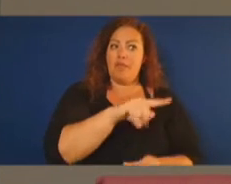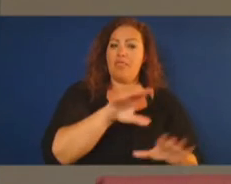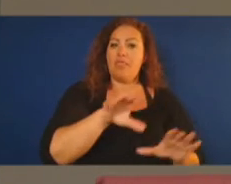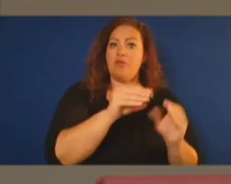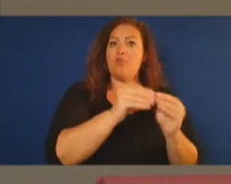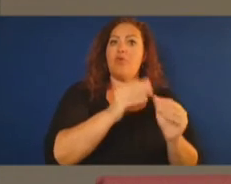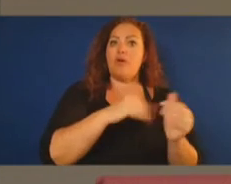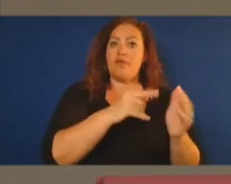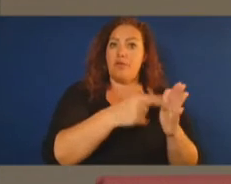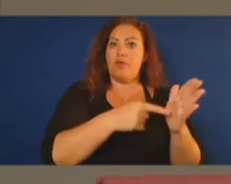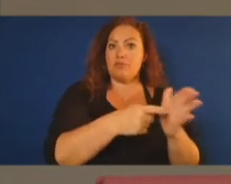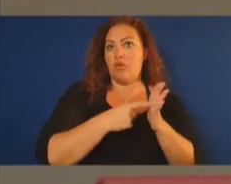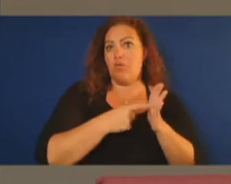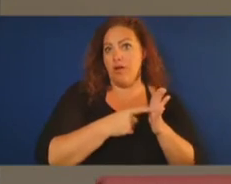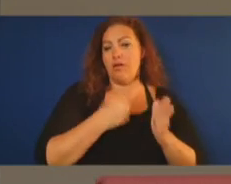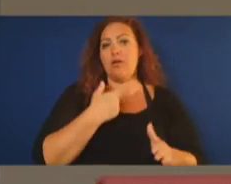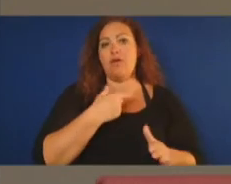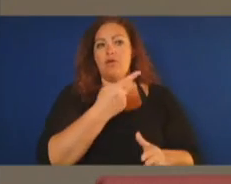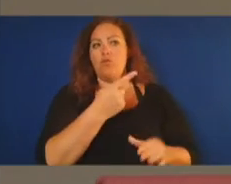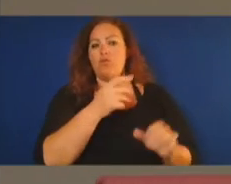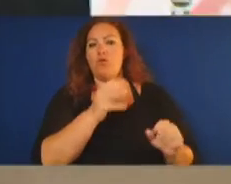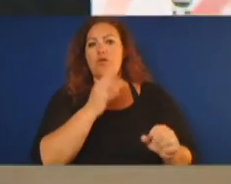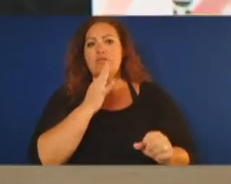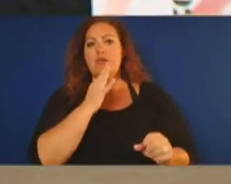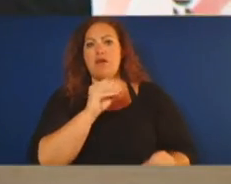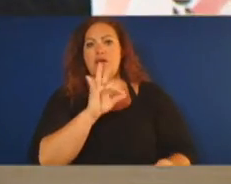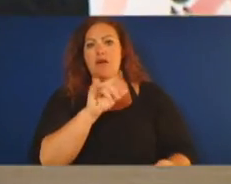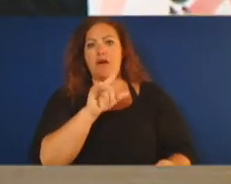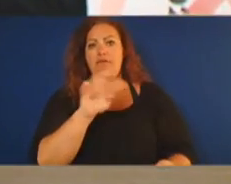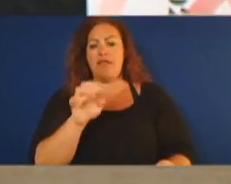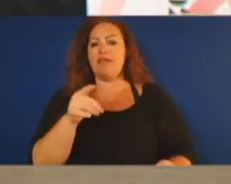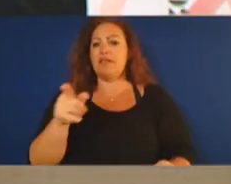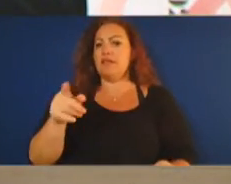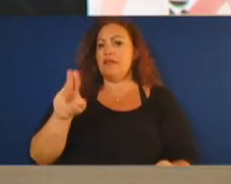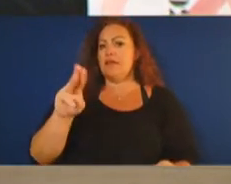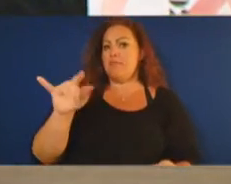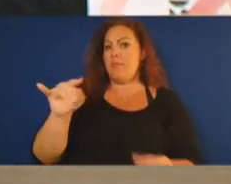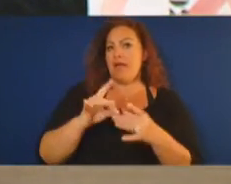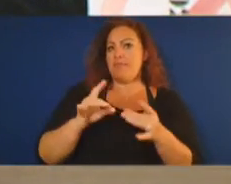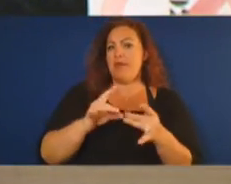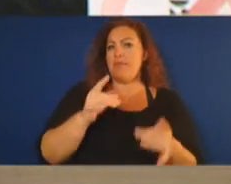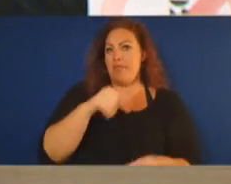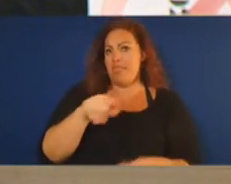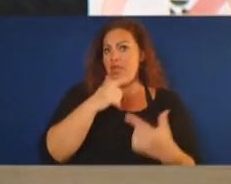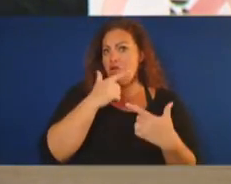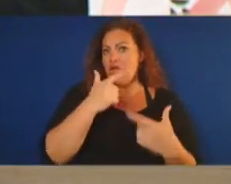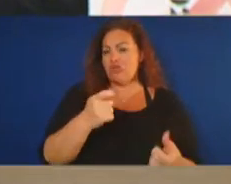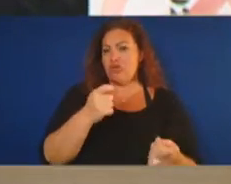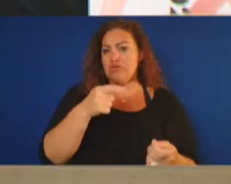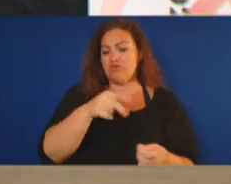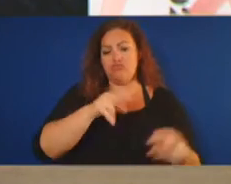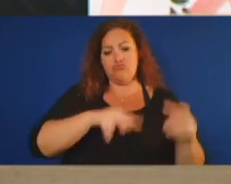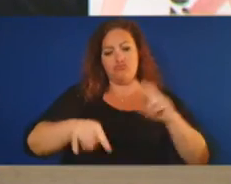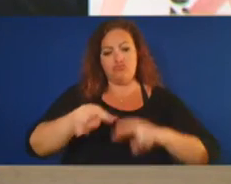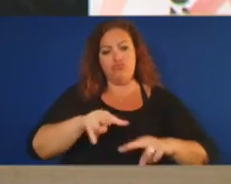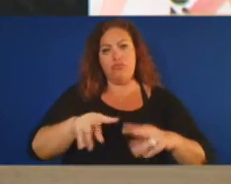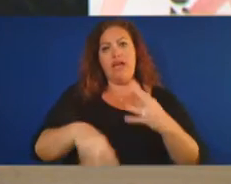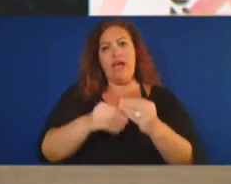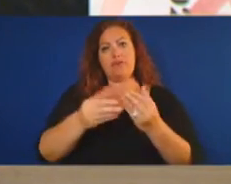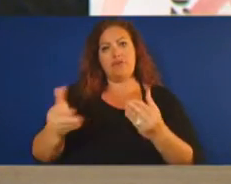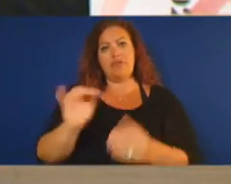required so we we can talk off offline Matt alluded to they are interested in looking at doing some extra things